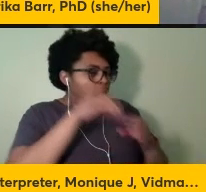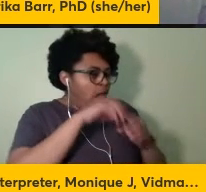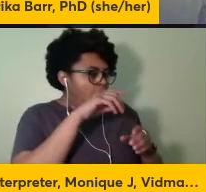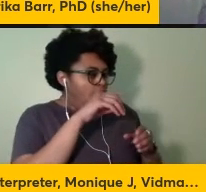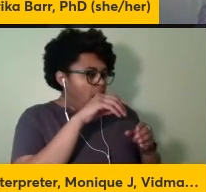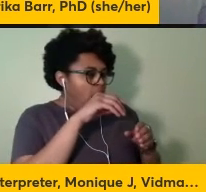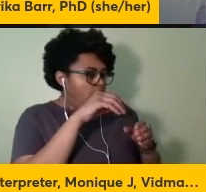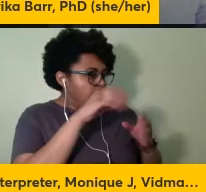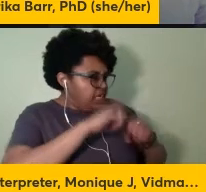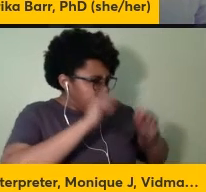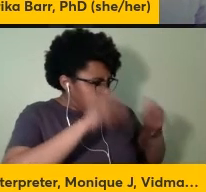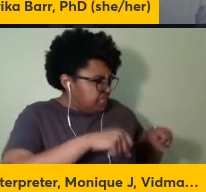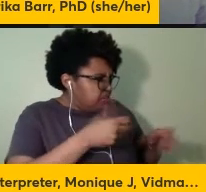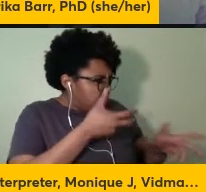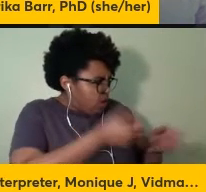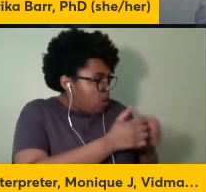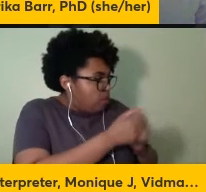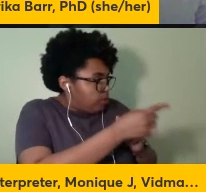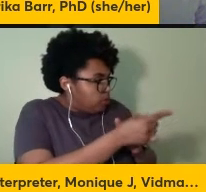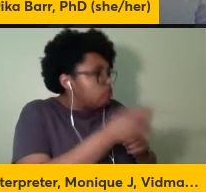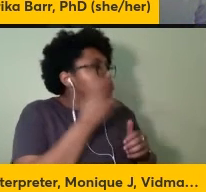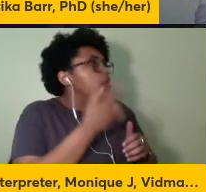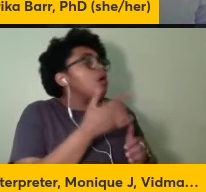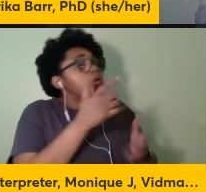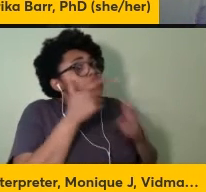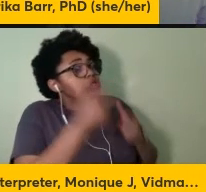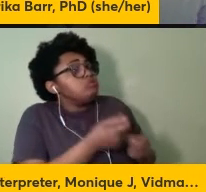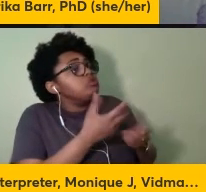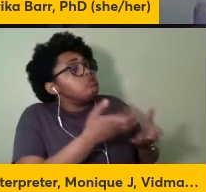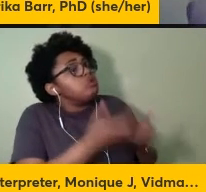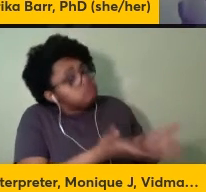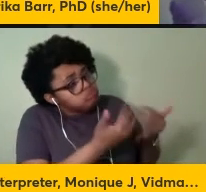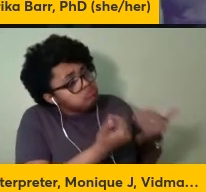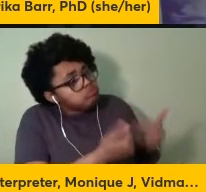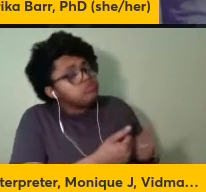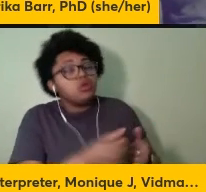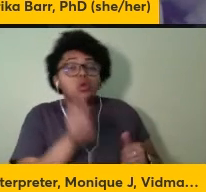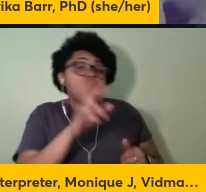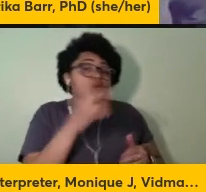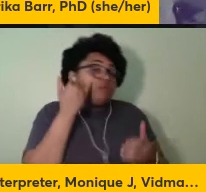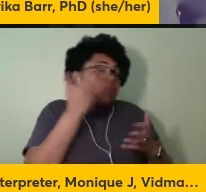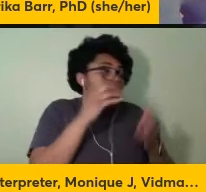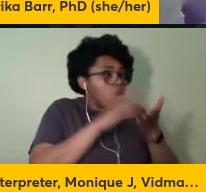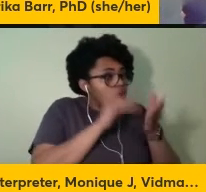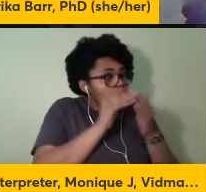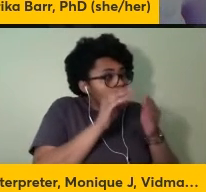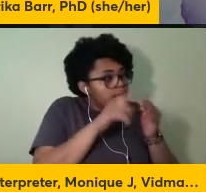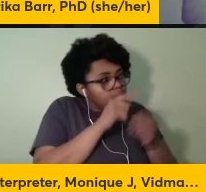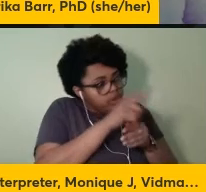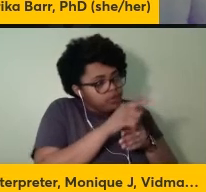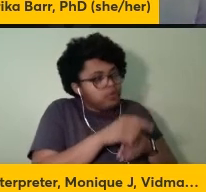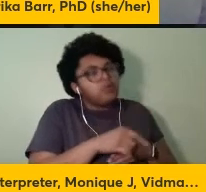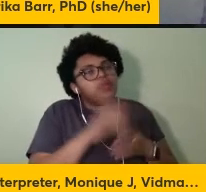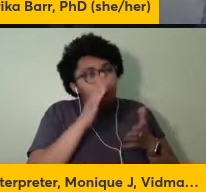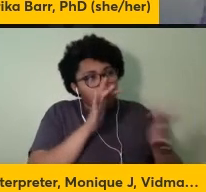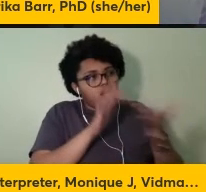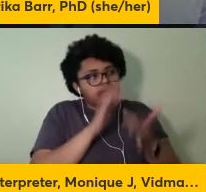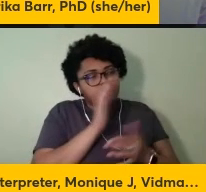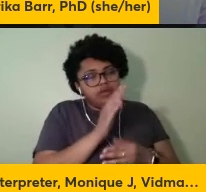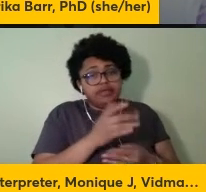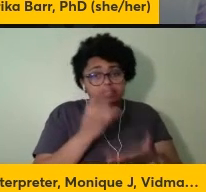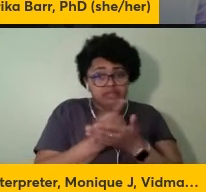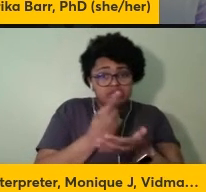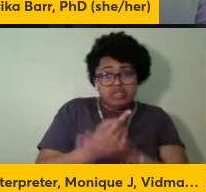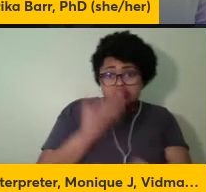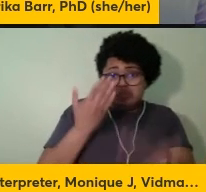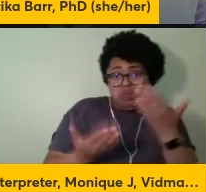with you if they are interested, or if they would like to learn a little bit more information. Sometimes they may